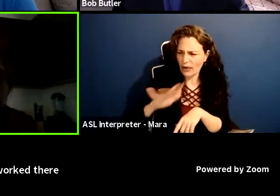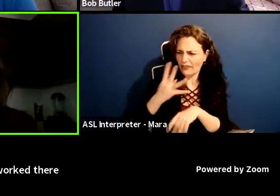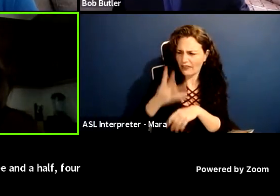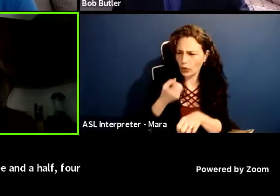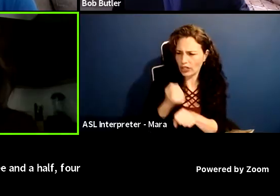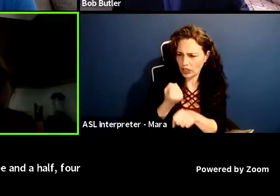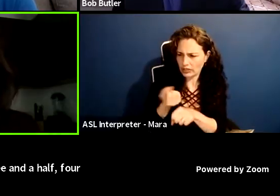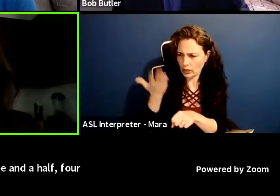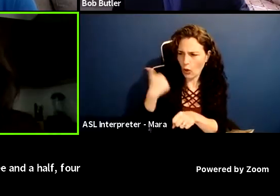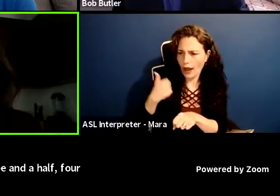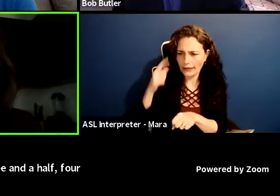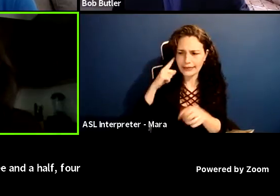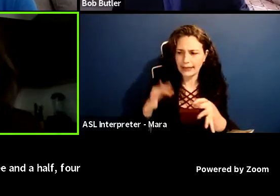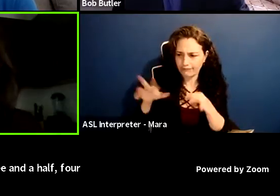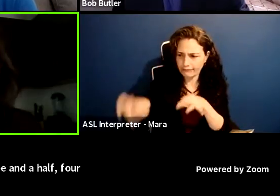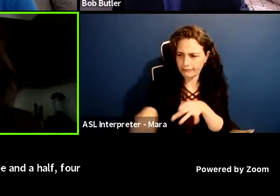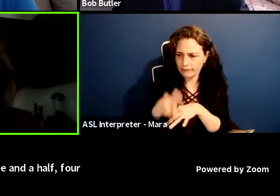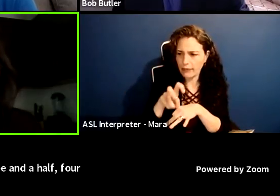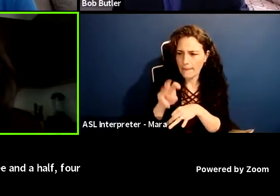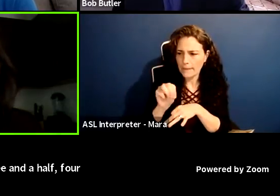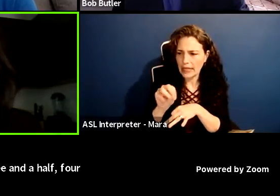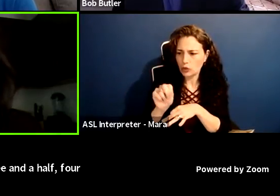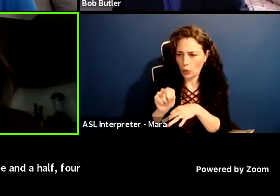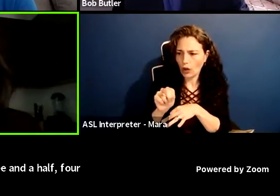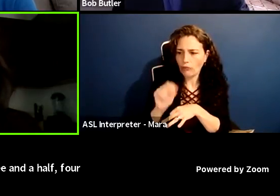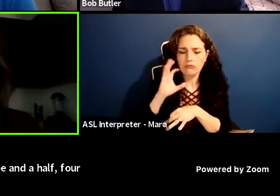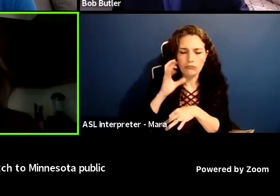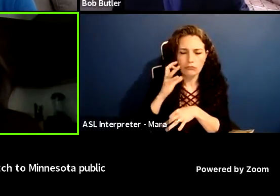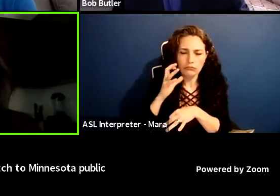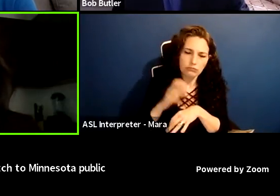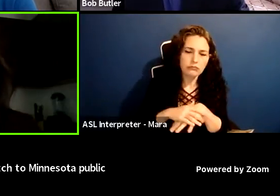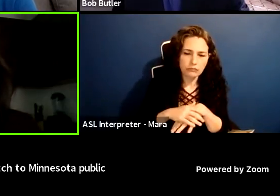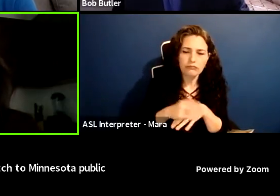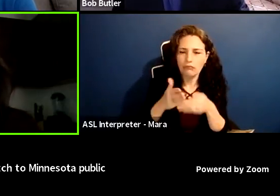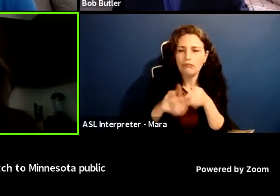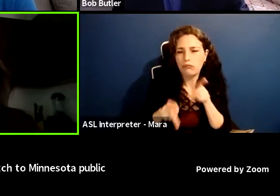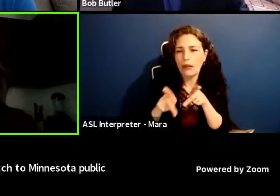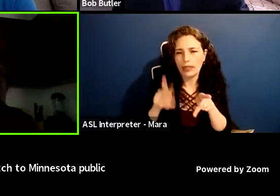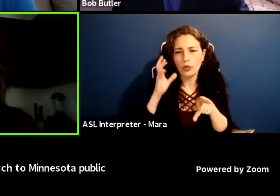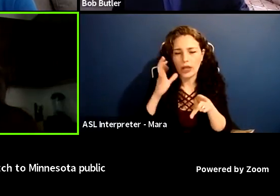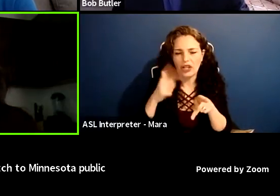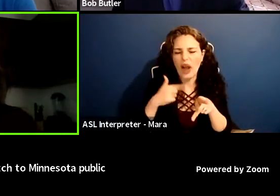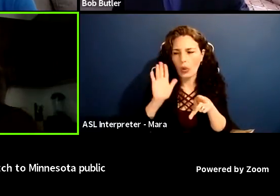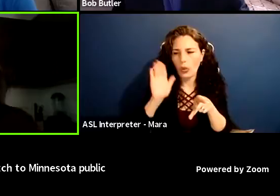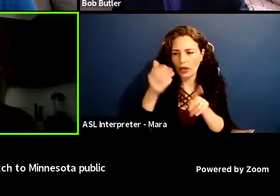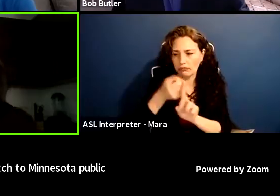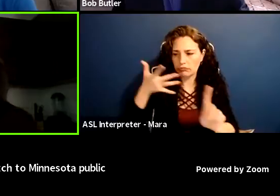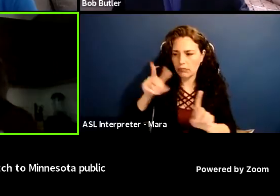Radio. And I mean, we can get into all that maybe later, but for me, it was just sort of more about